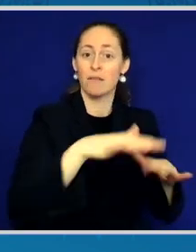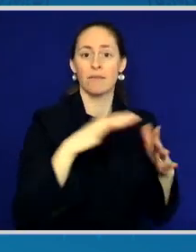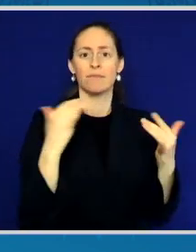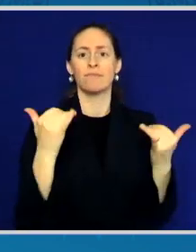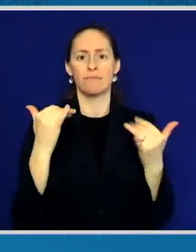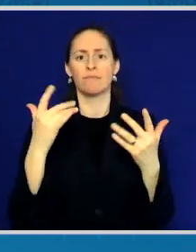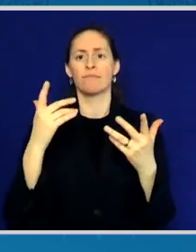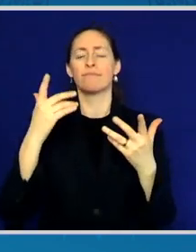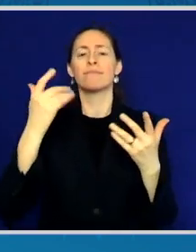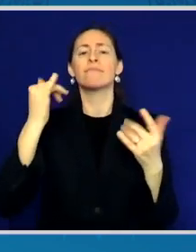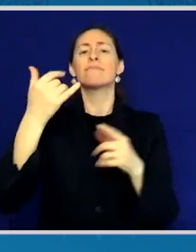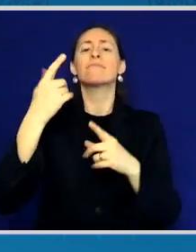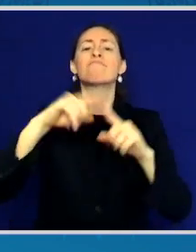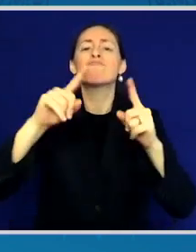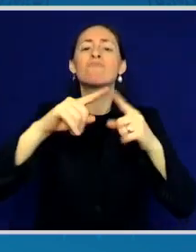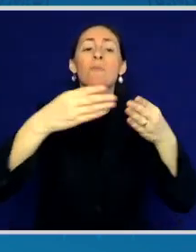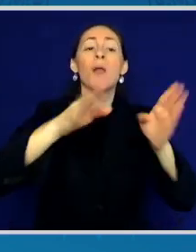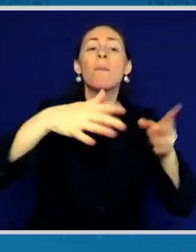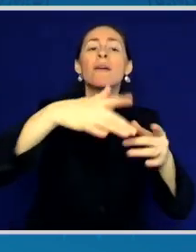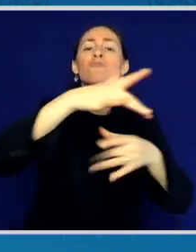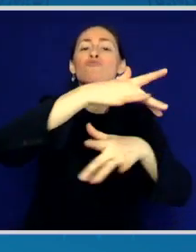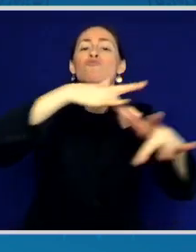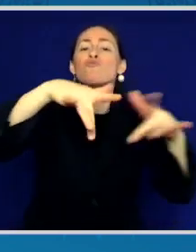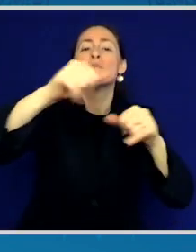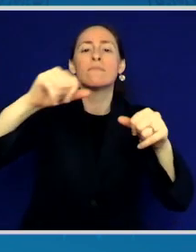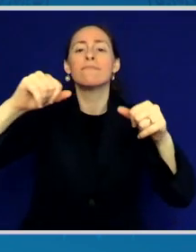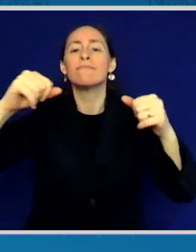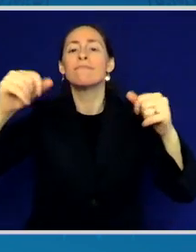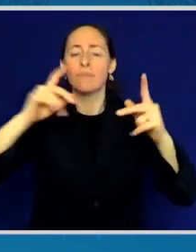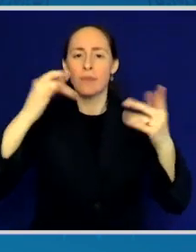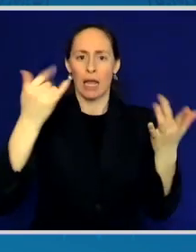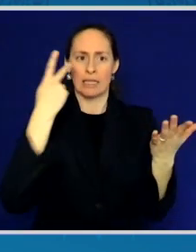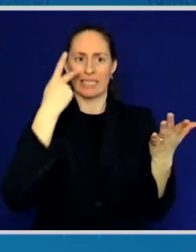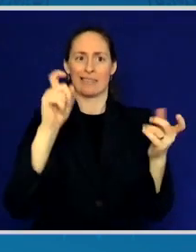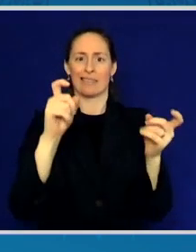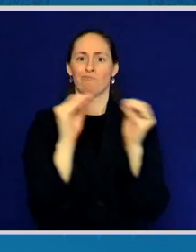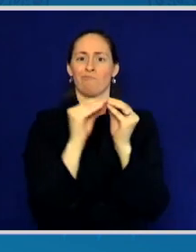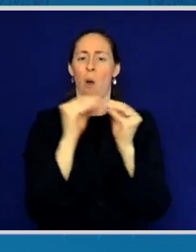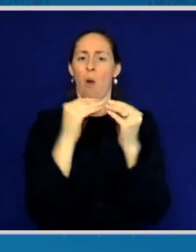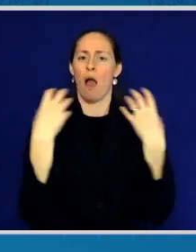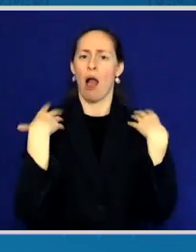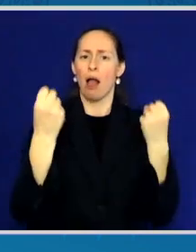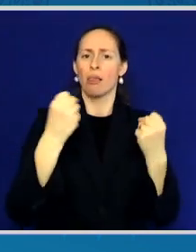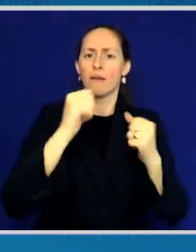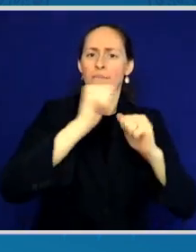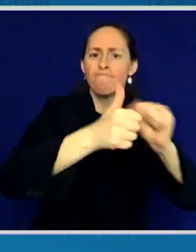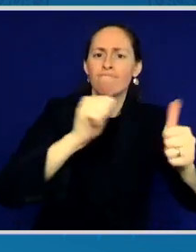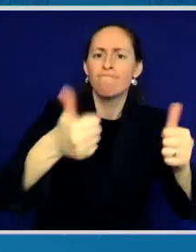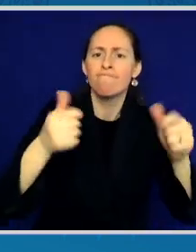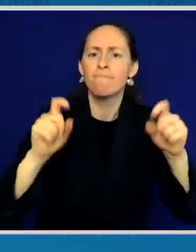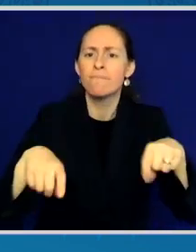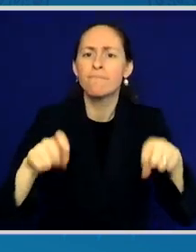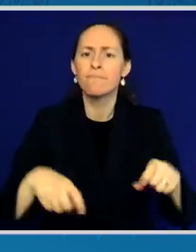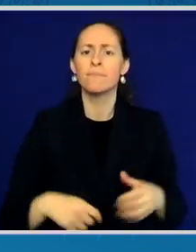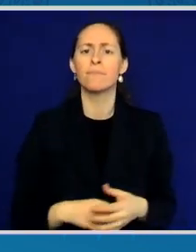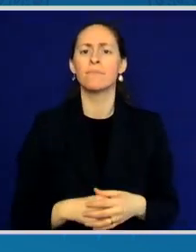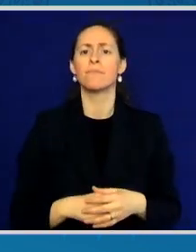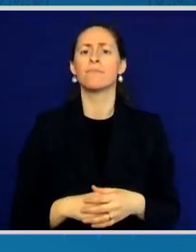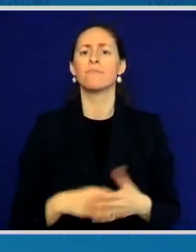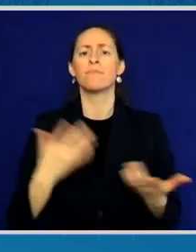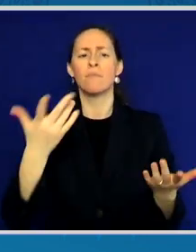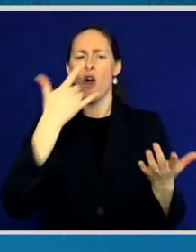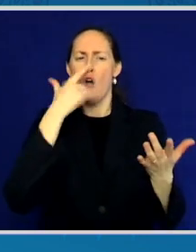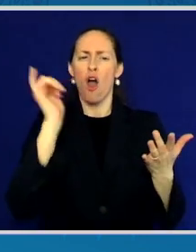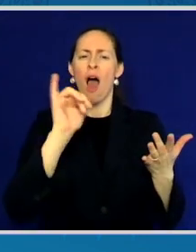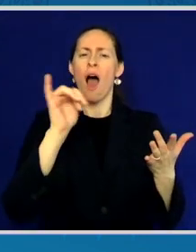immediately in our neighborhoods is a public health need. What is the condition of our sidewalks and streets? We need those to